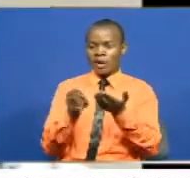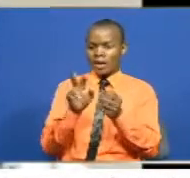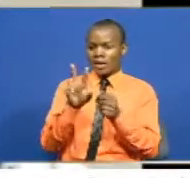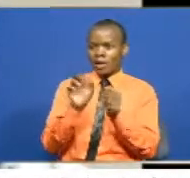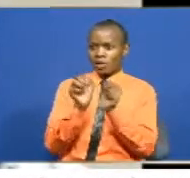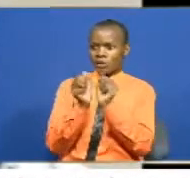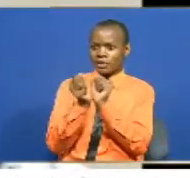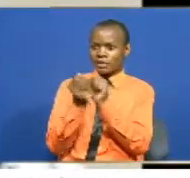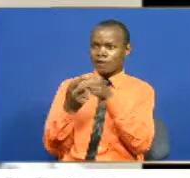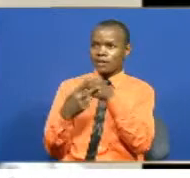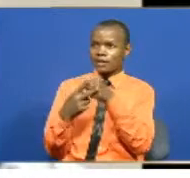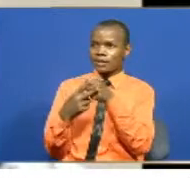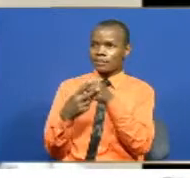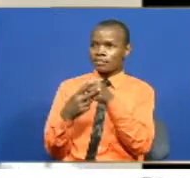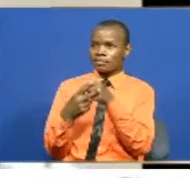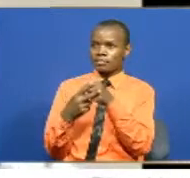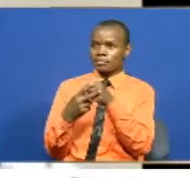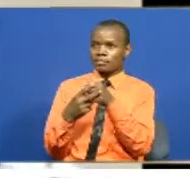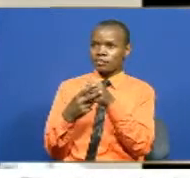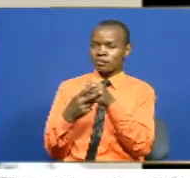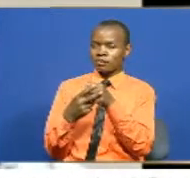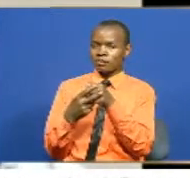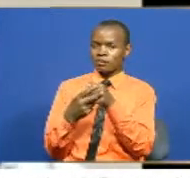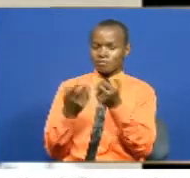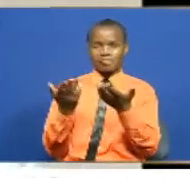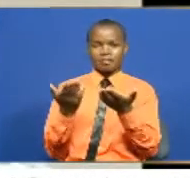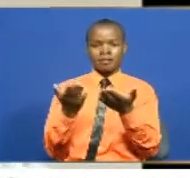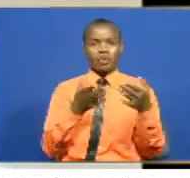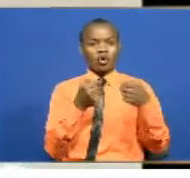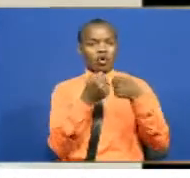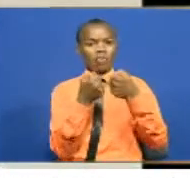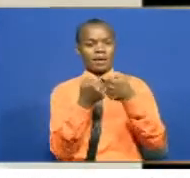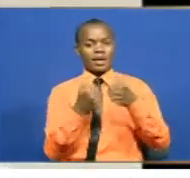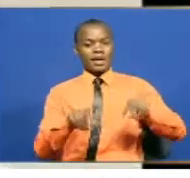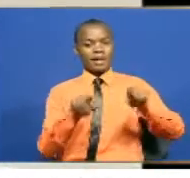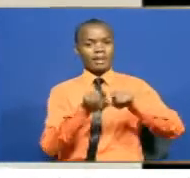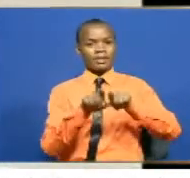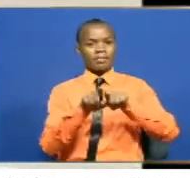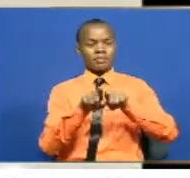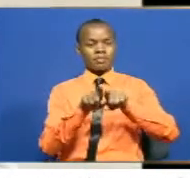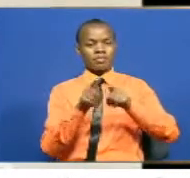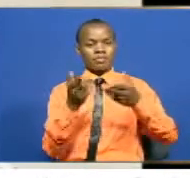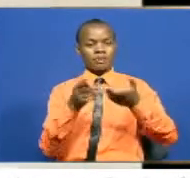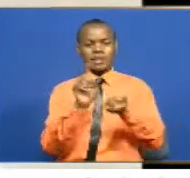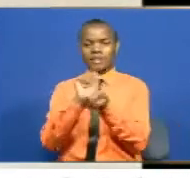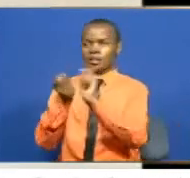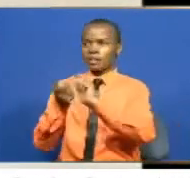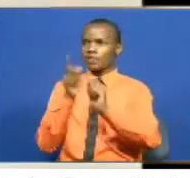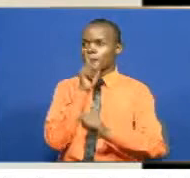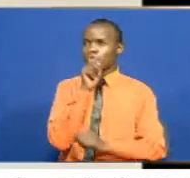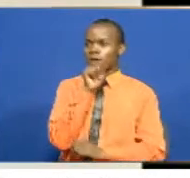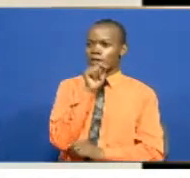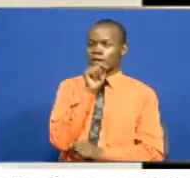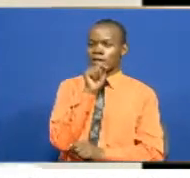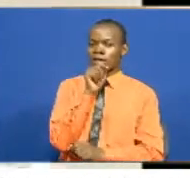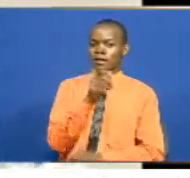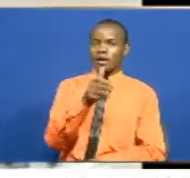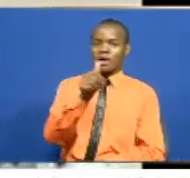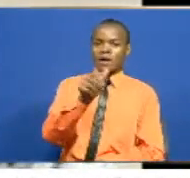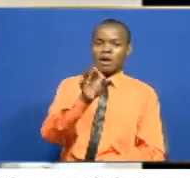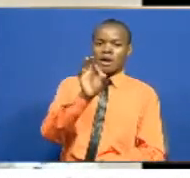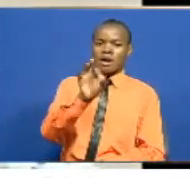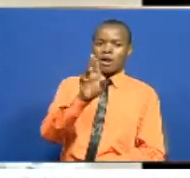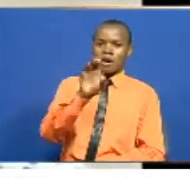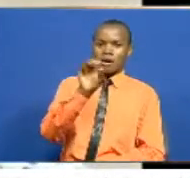2017. That's mean from this competition, we had a change. The AfroBasket we played in